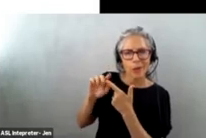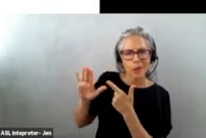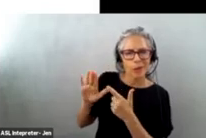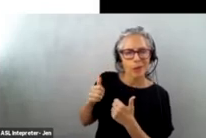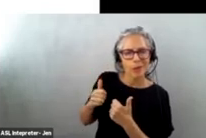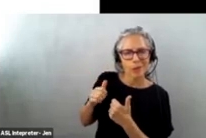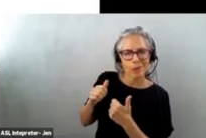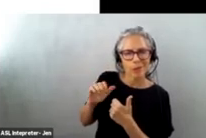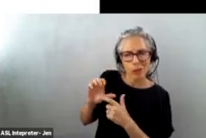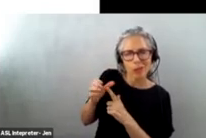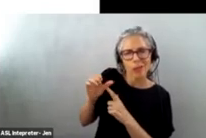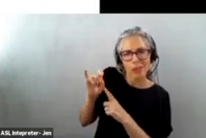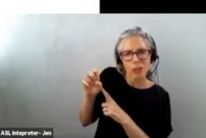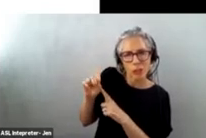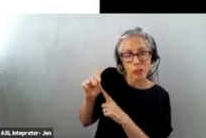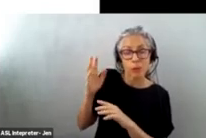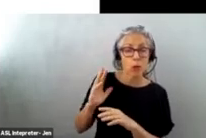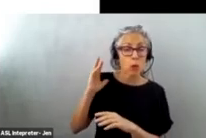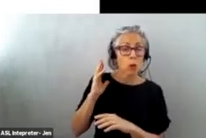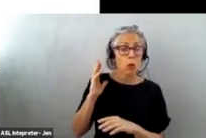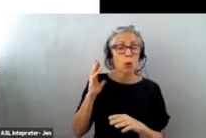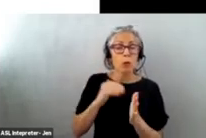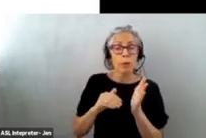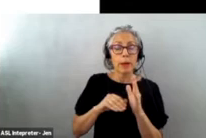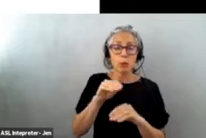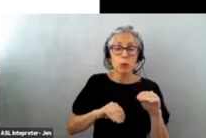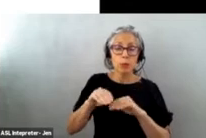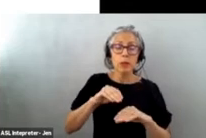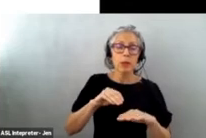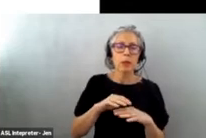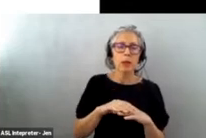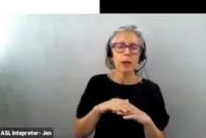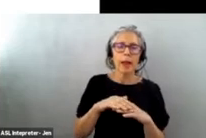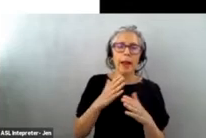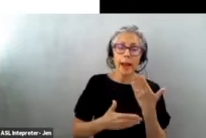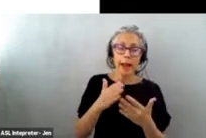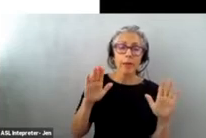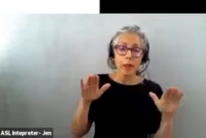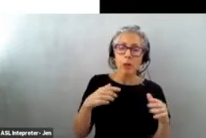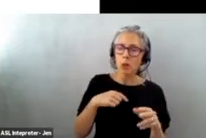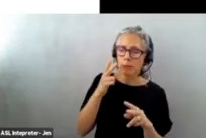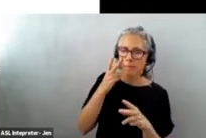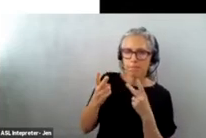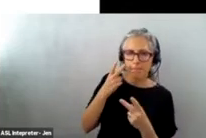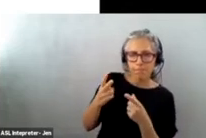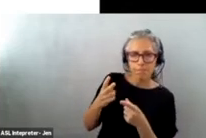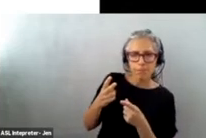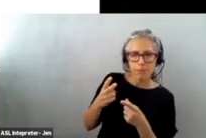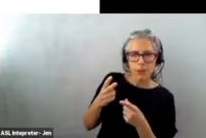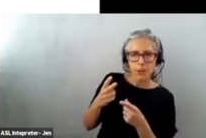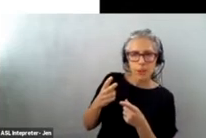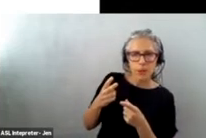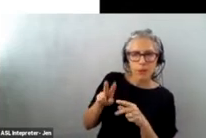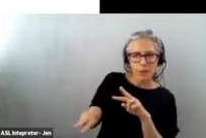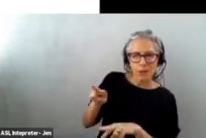example, previously, repetitive movement like rocking or hand flapping was observed in autistic children. And this